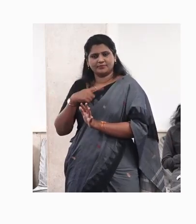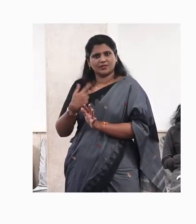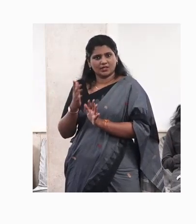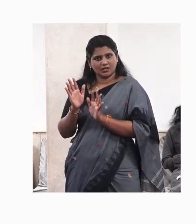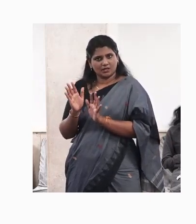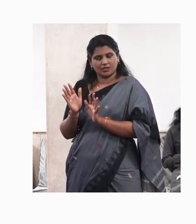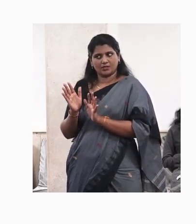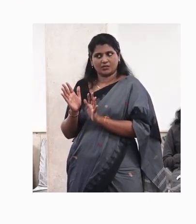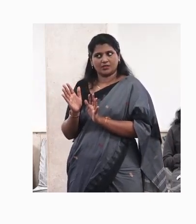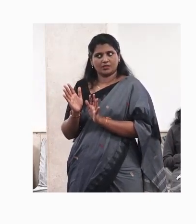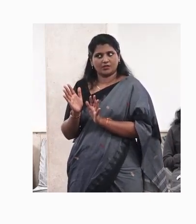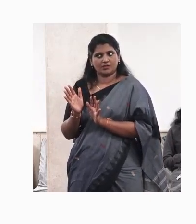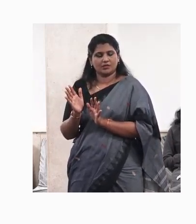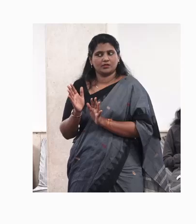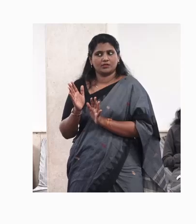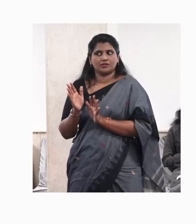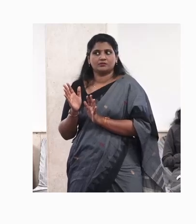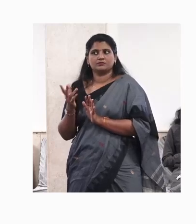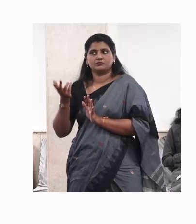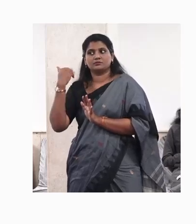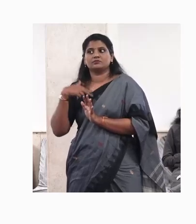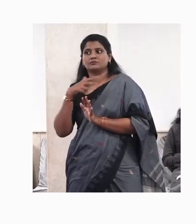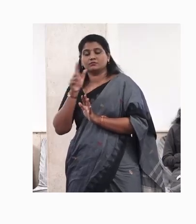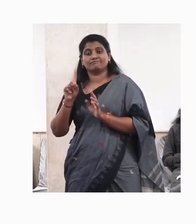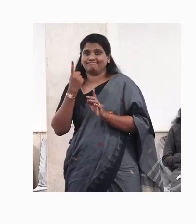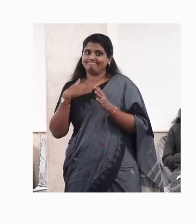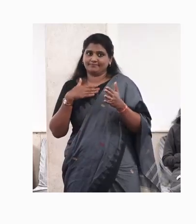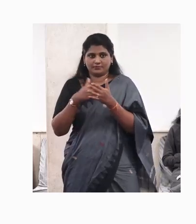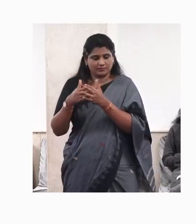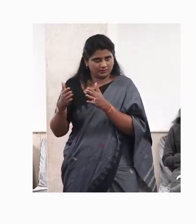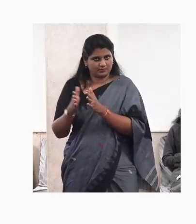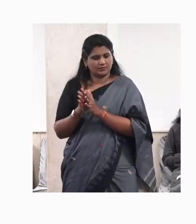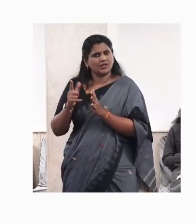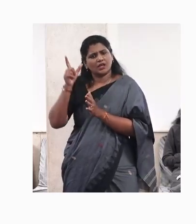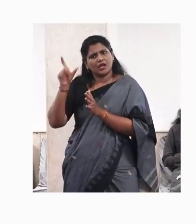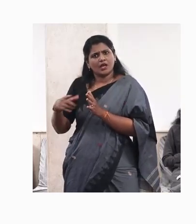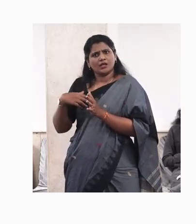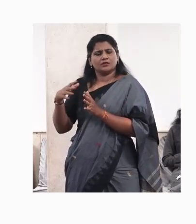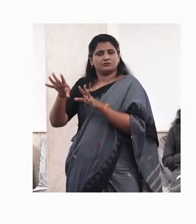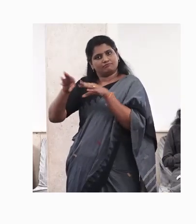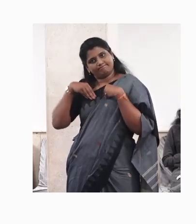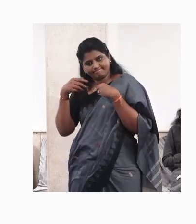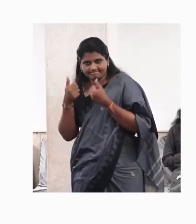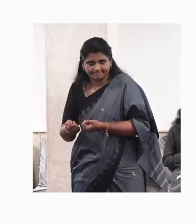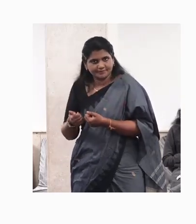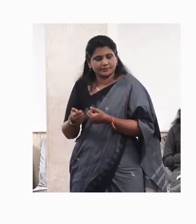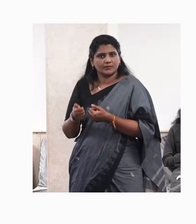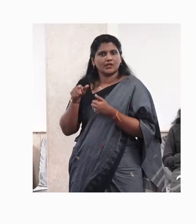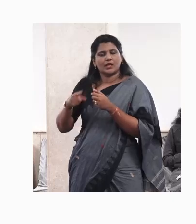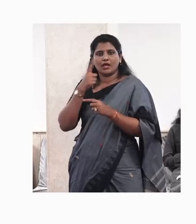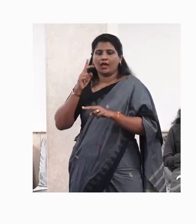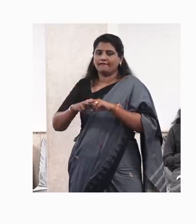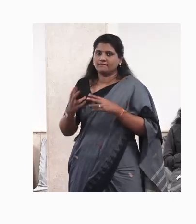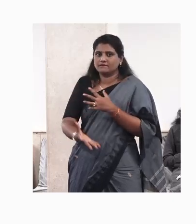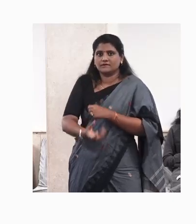I'll just speak about one of the challenges, but ideally, if it is adopted and if it can be taken